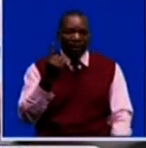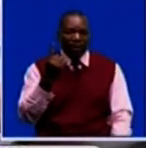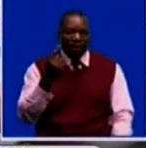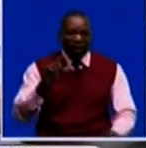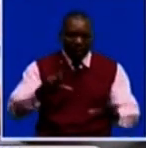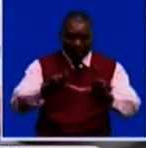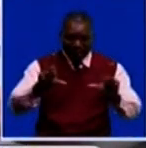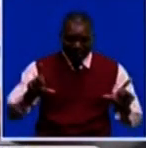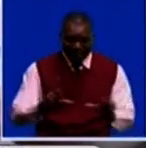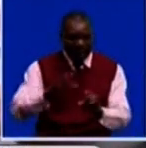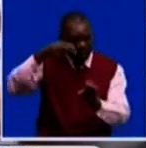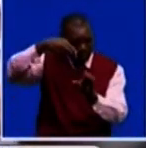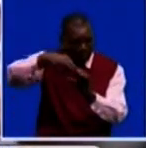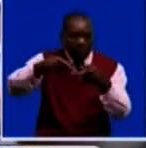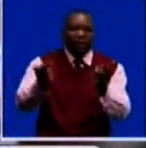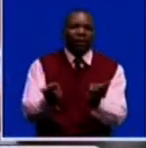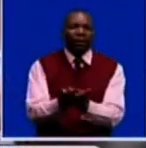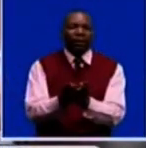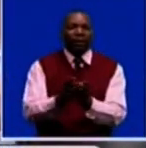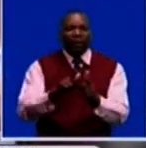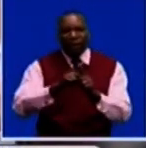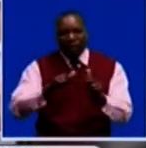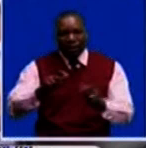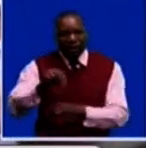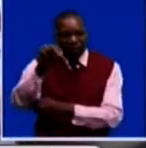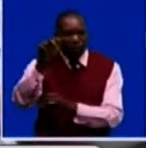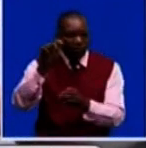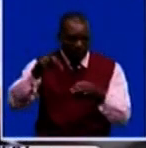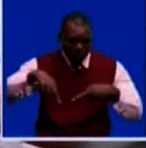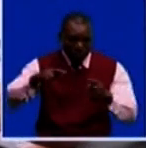Petroleum filling station along Great North Road in Lusaka.